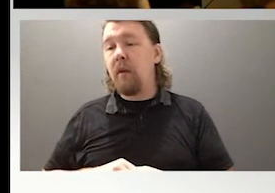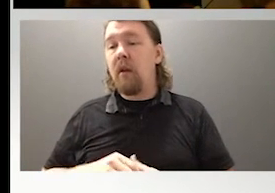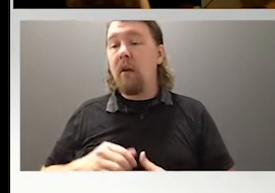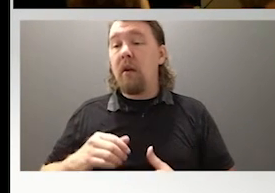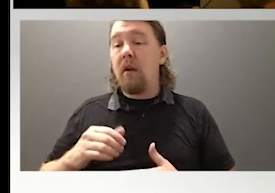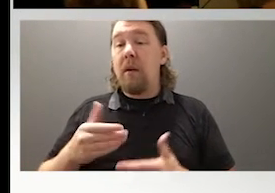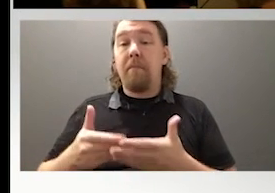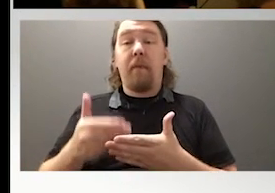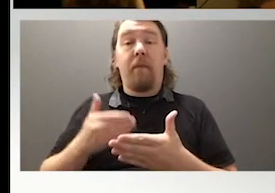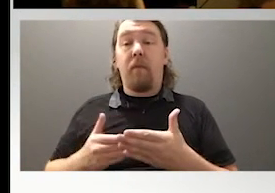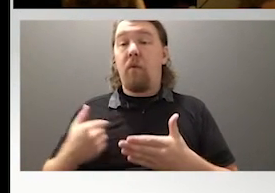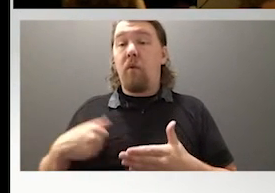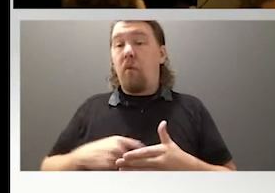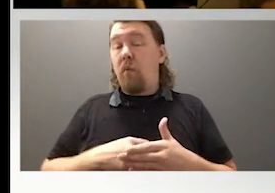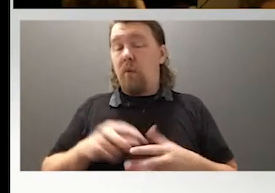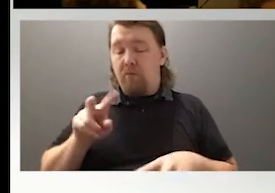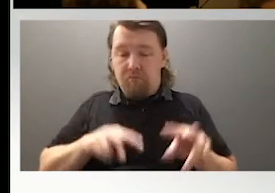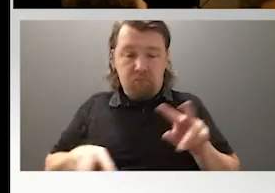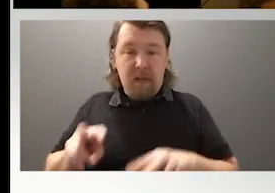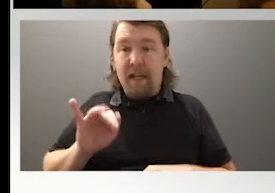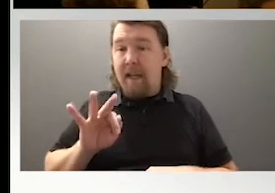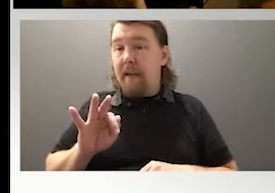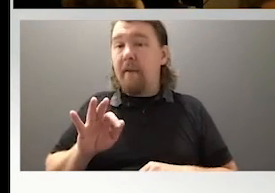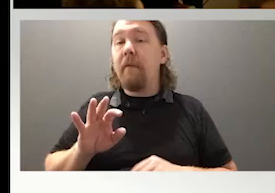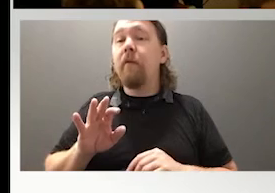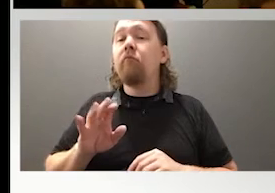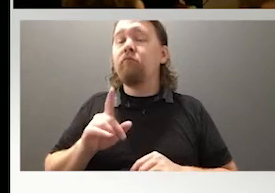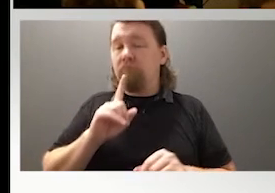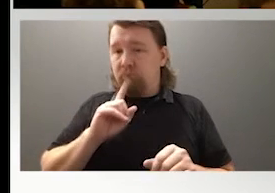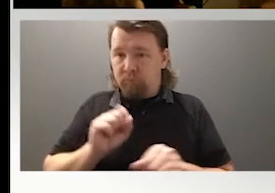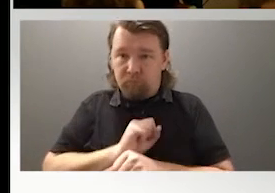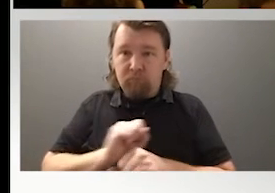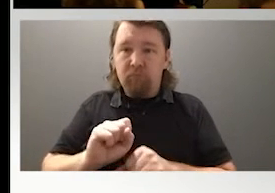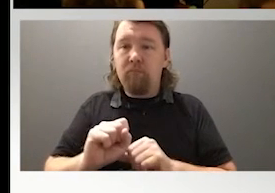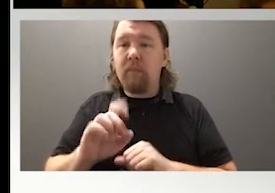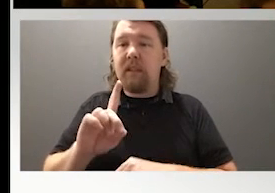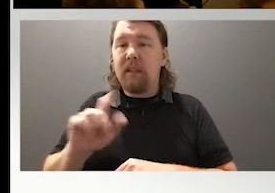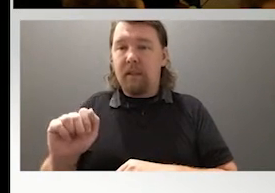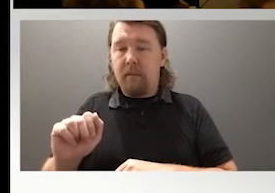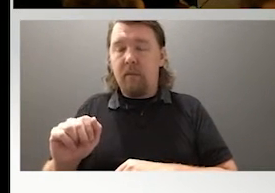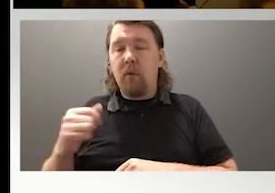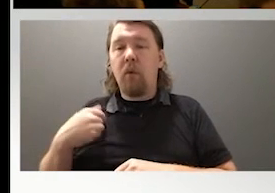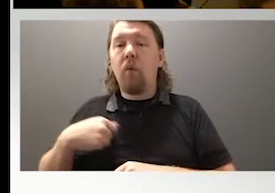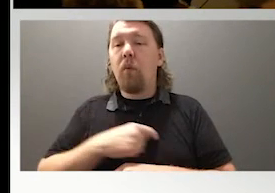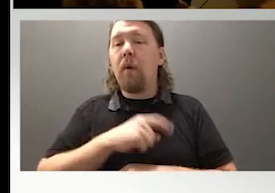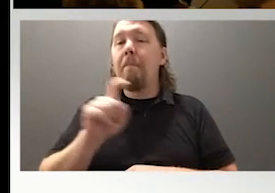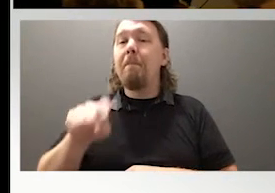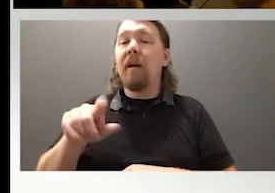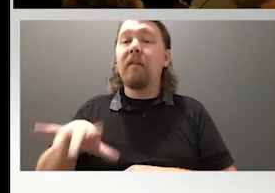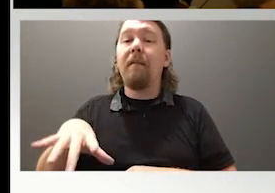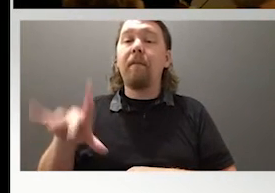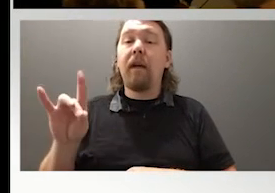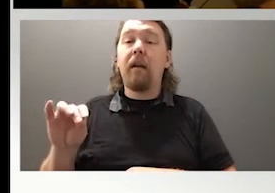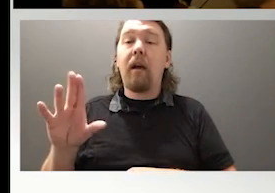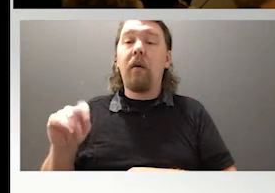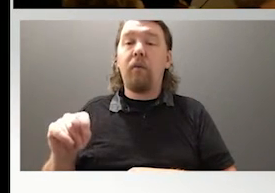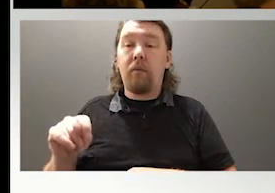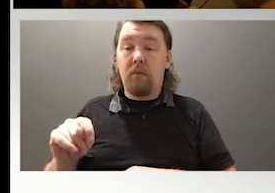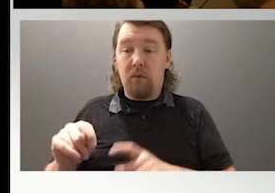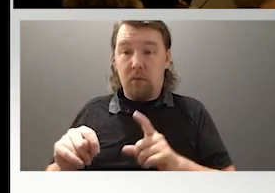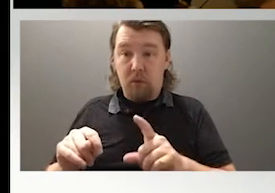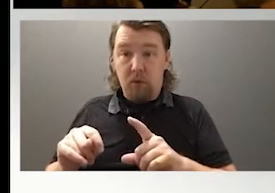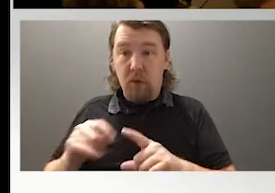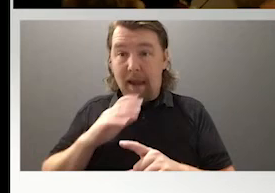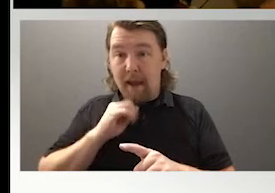at whether or not you have a confirmed diagnosis of a developmental disability, we have to find out if the applicant is at